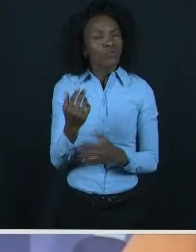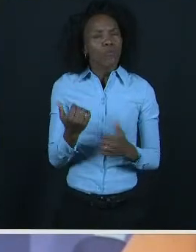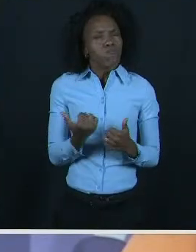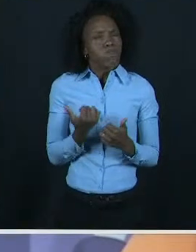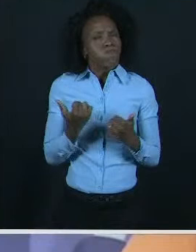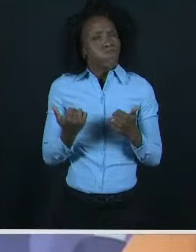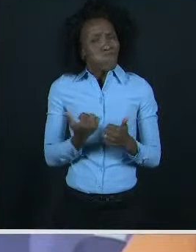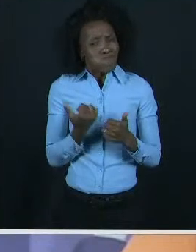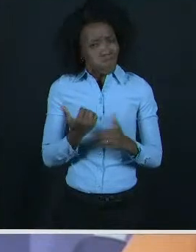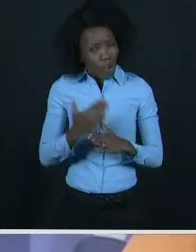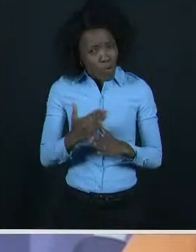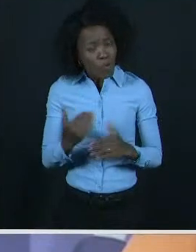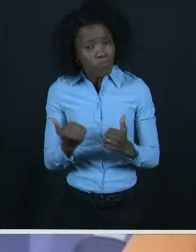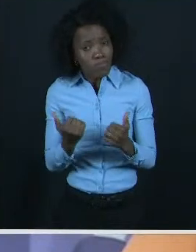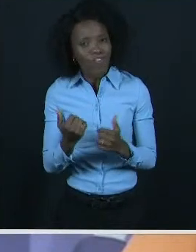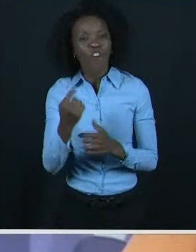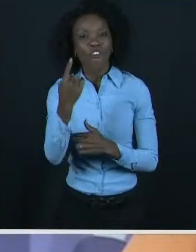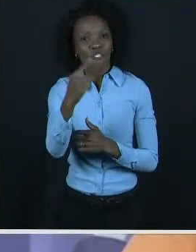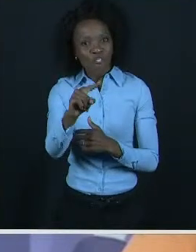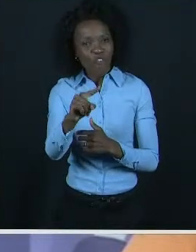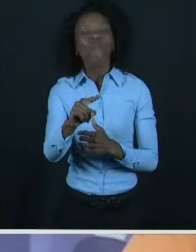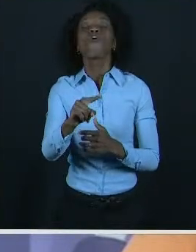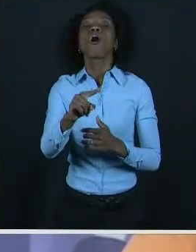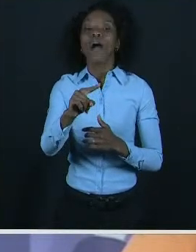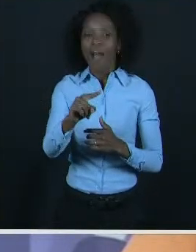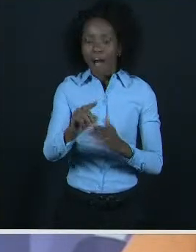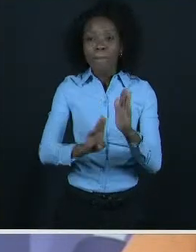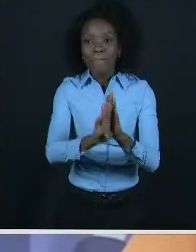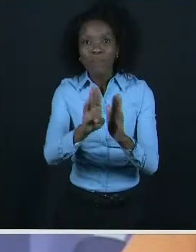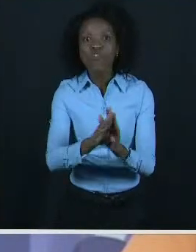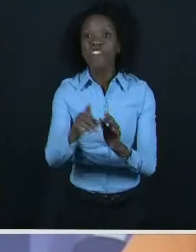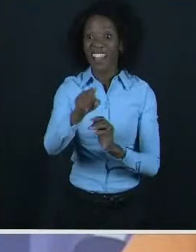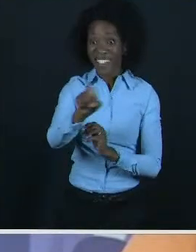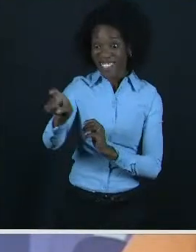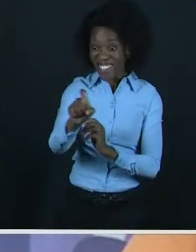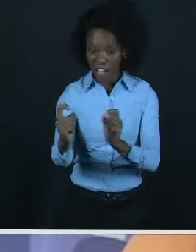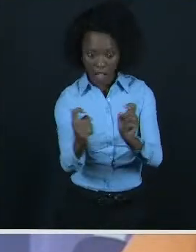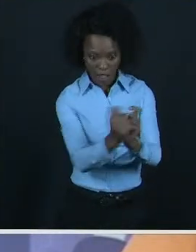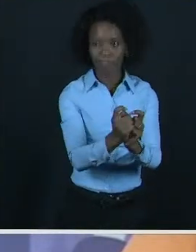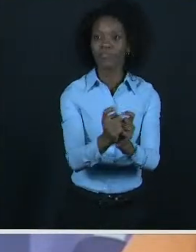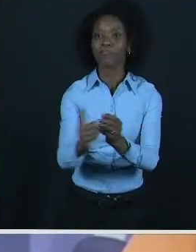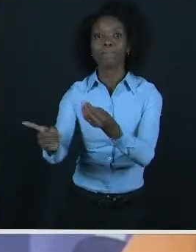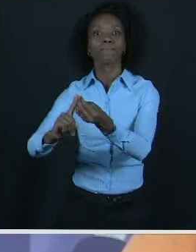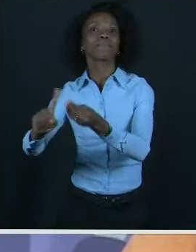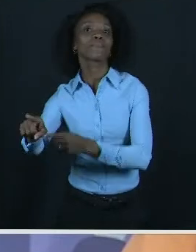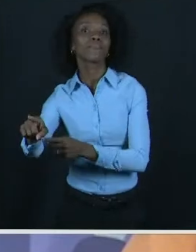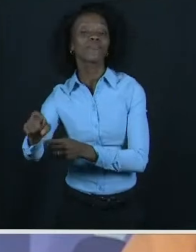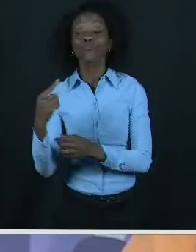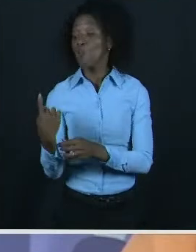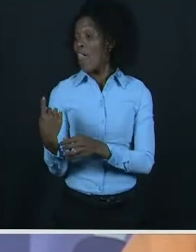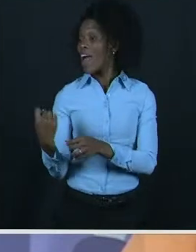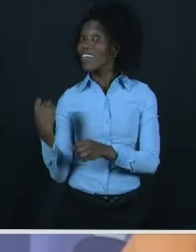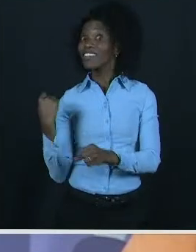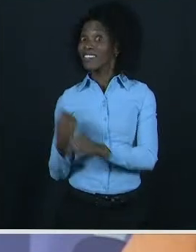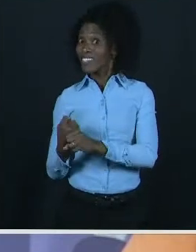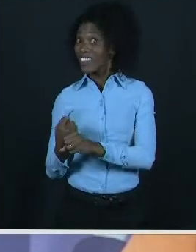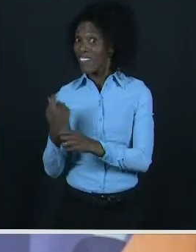effective in improving conviction rates. In the last financial year, conviction rate